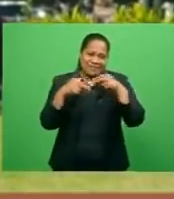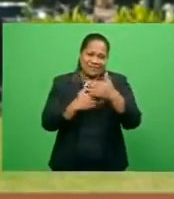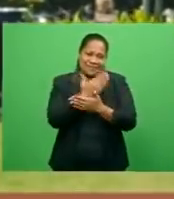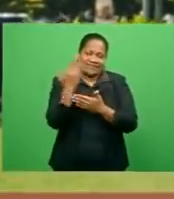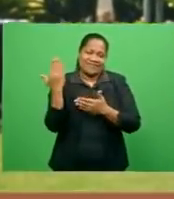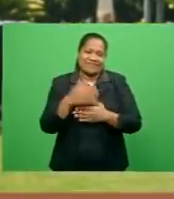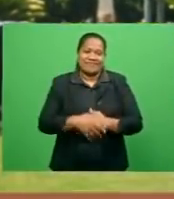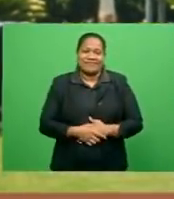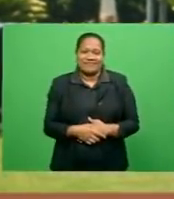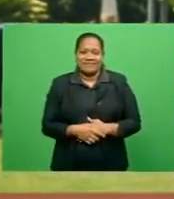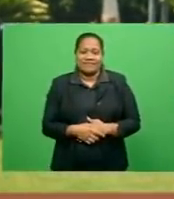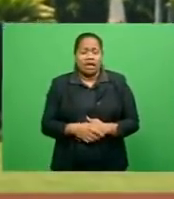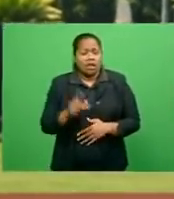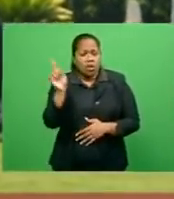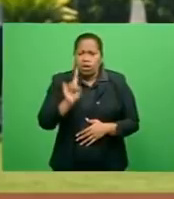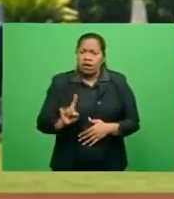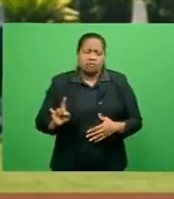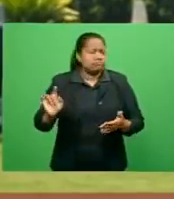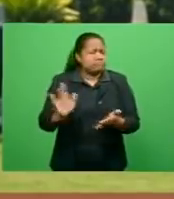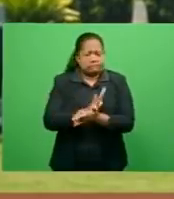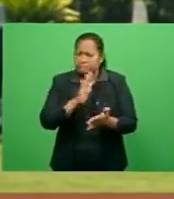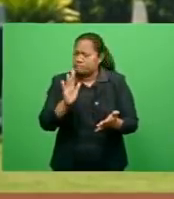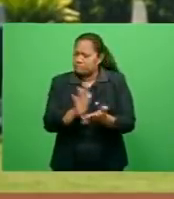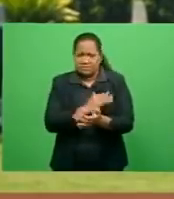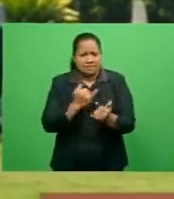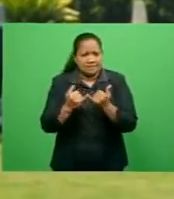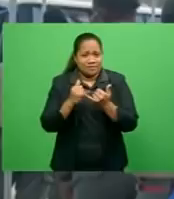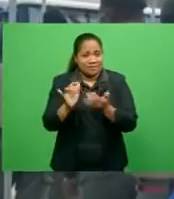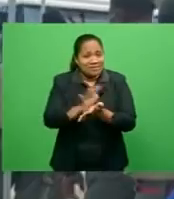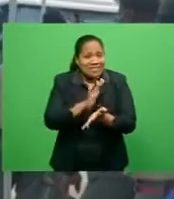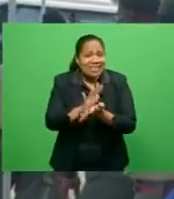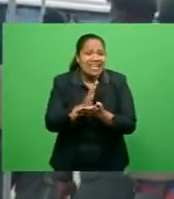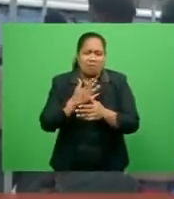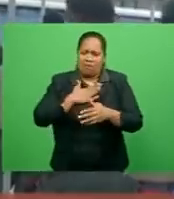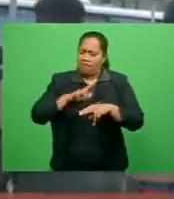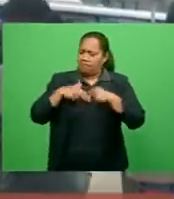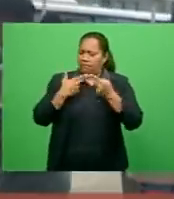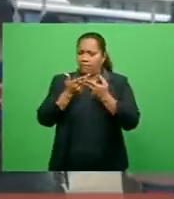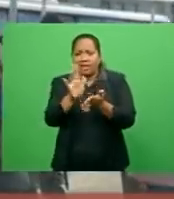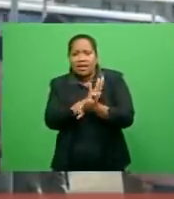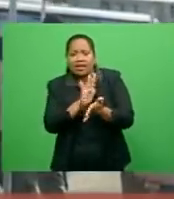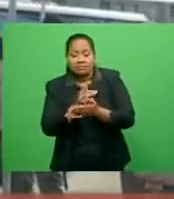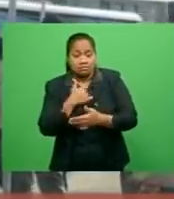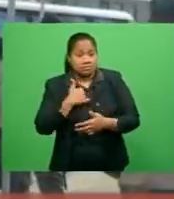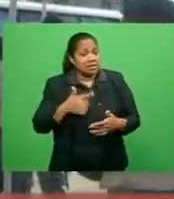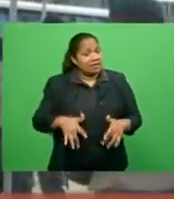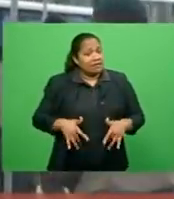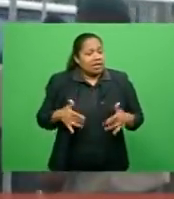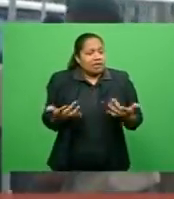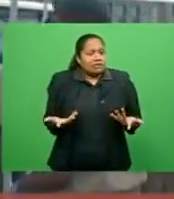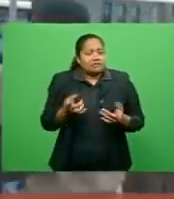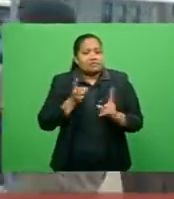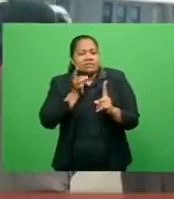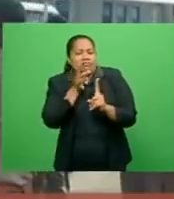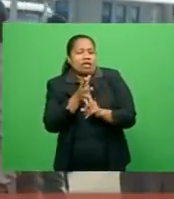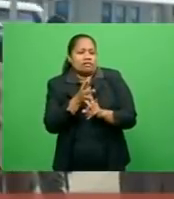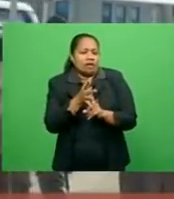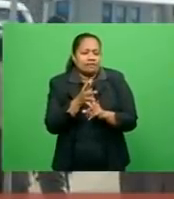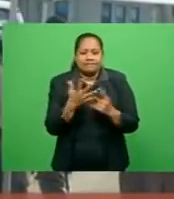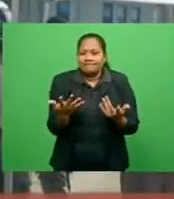very happy. My family all happy. I feel, special, unique,